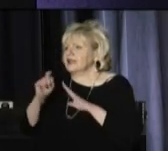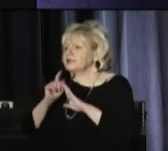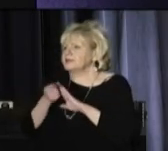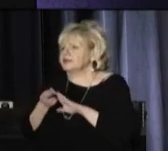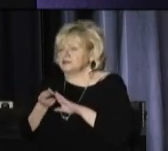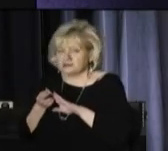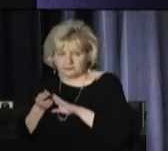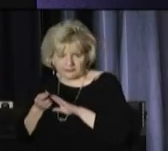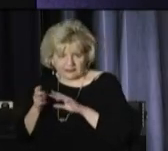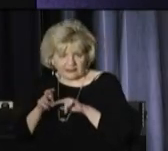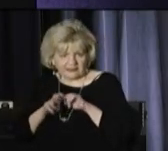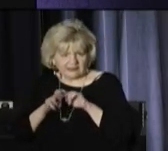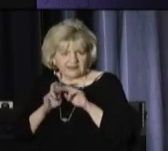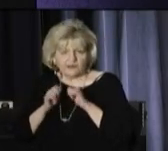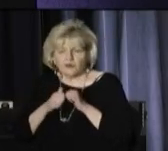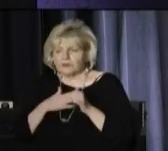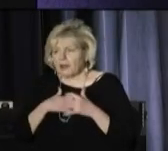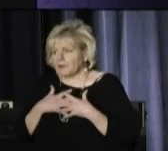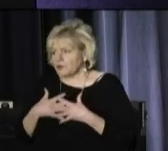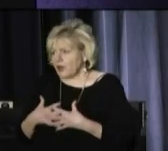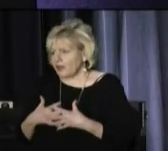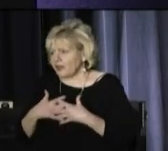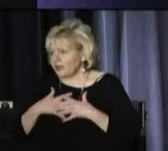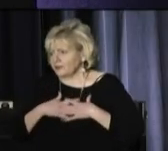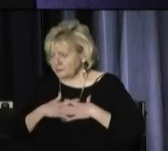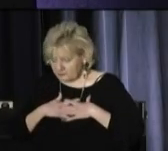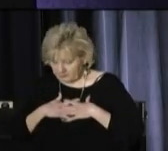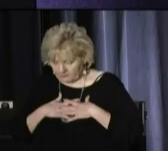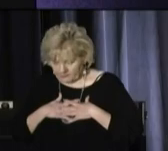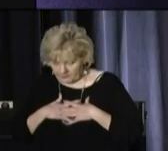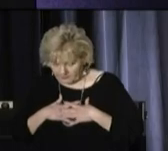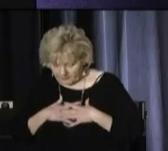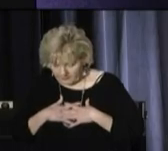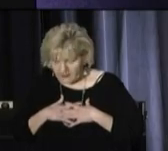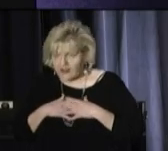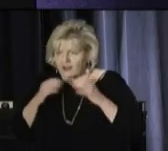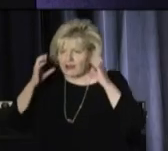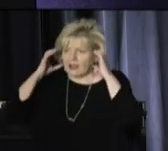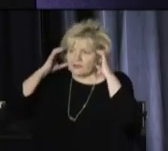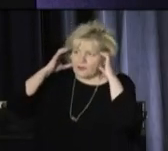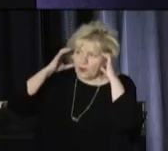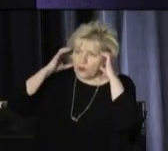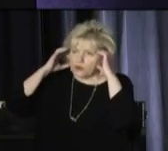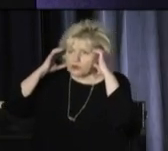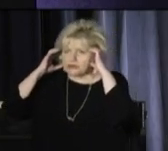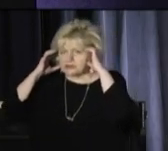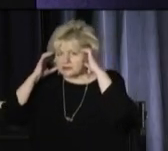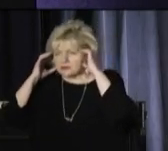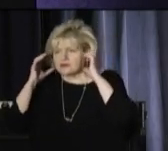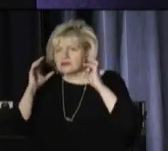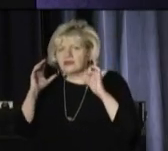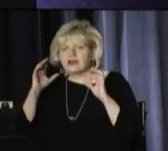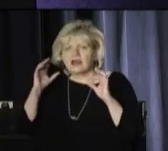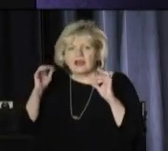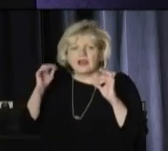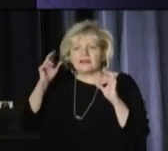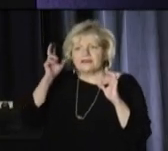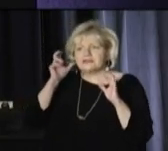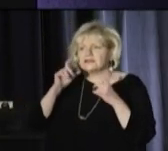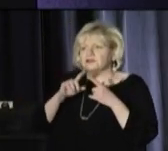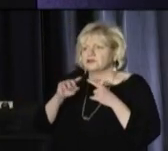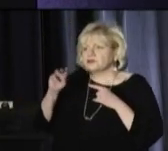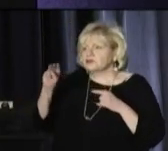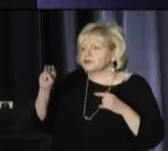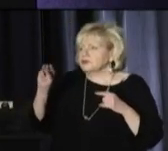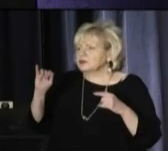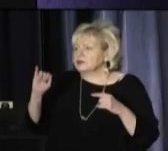with my breath. I have to be, I have these like huge headphones that I put on and I'm usually listening to Miles Davis or